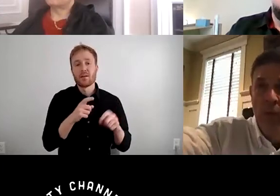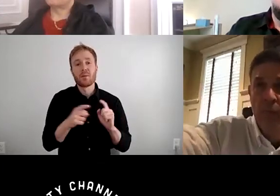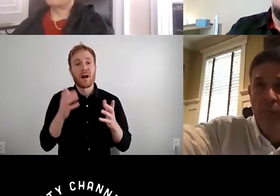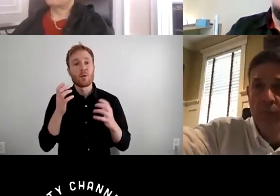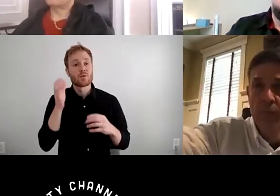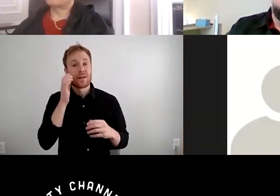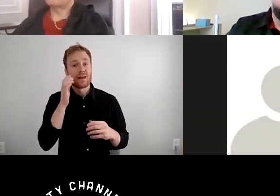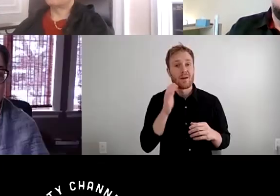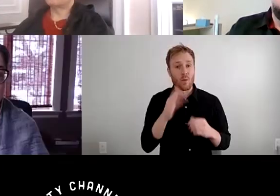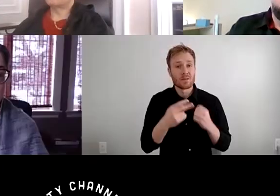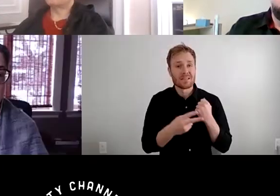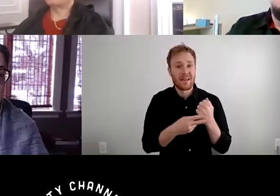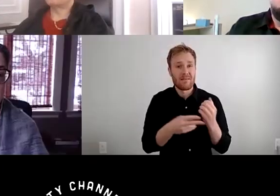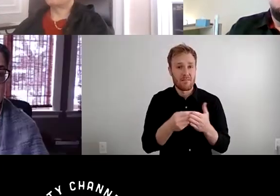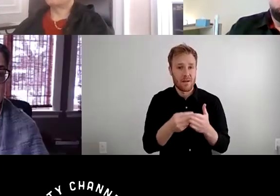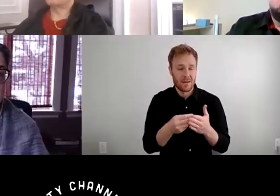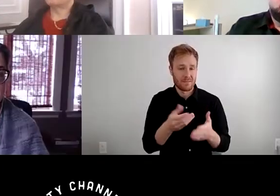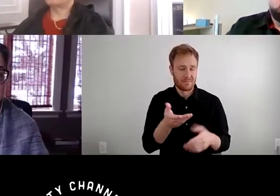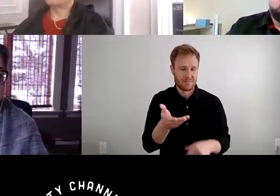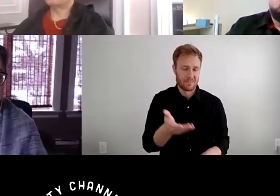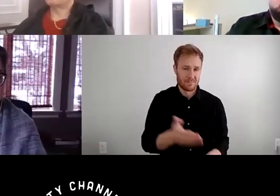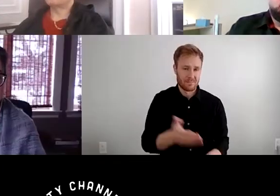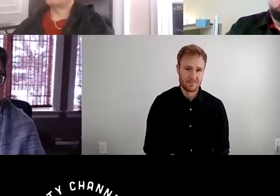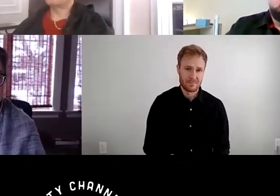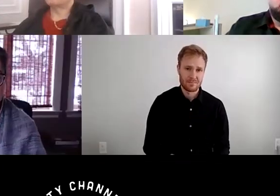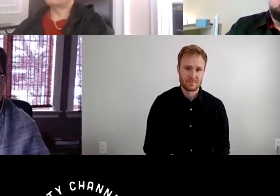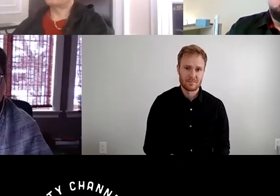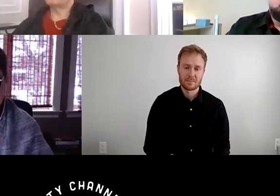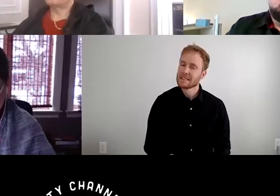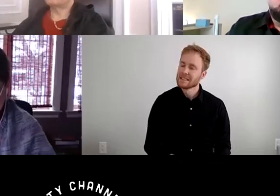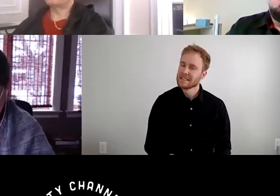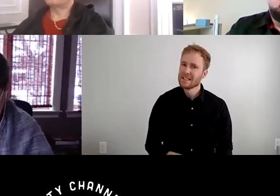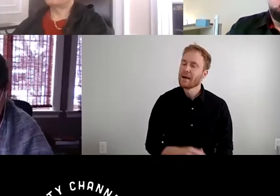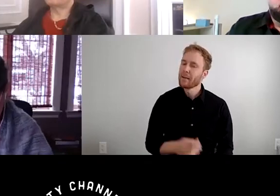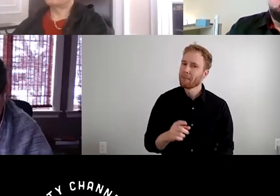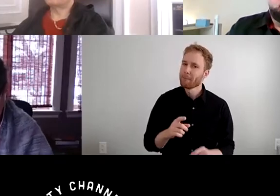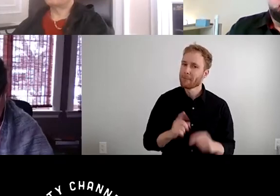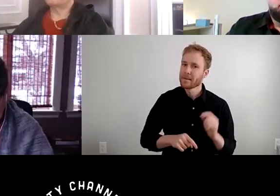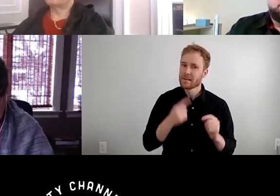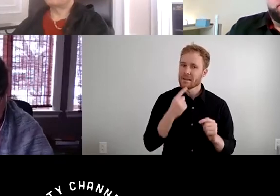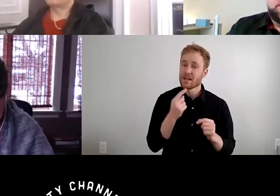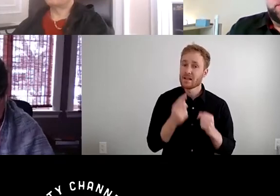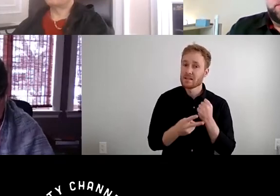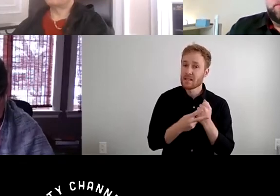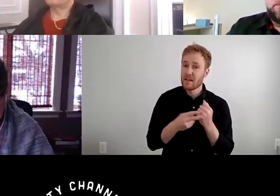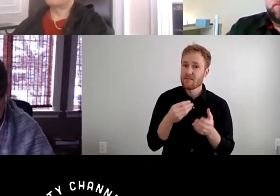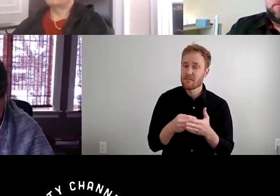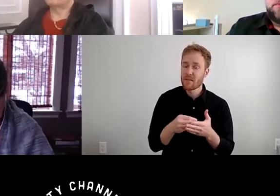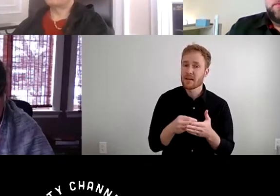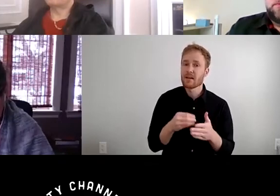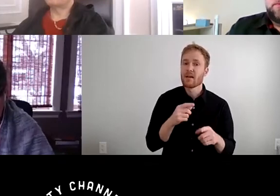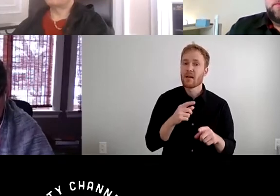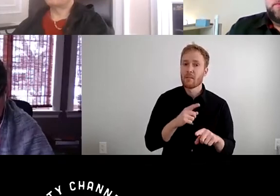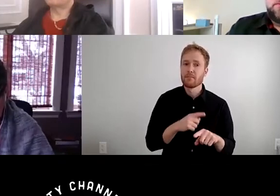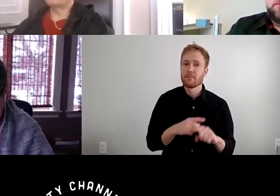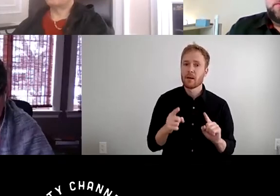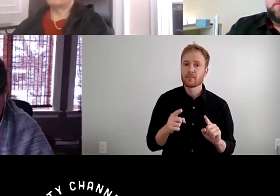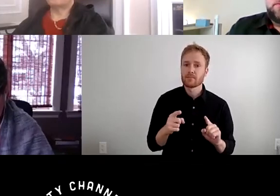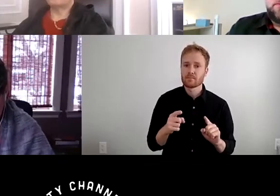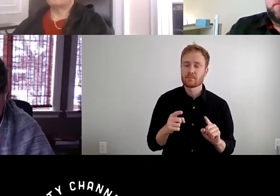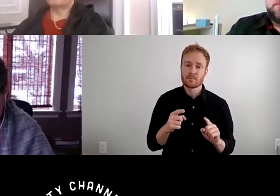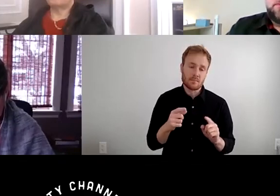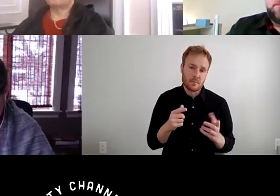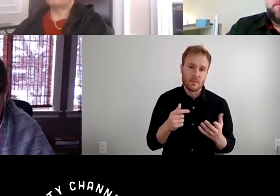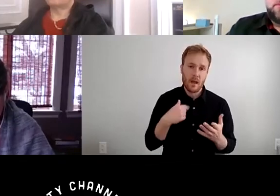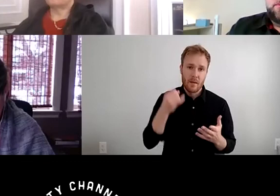you speak to that a little bit? I cannot speak to the saving of the money, but I would imagine that, you know, the more the